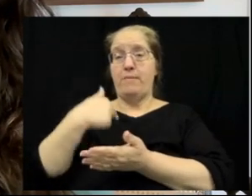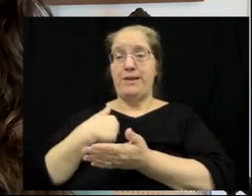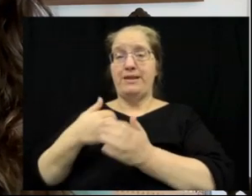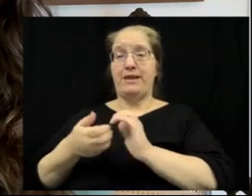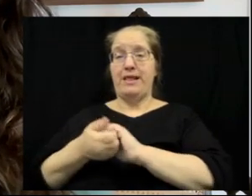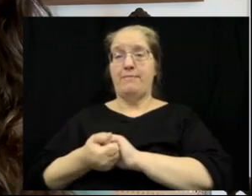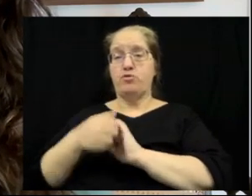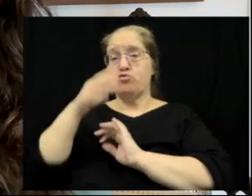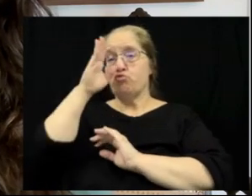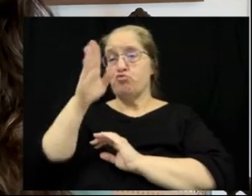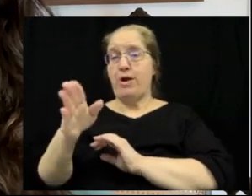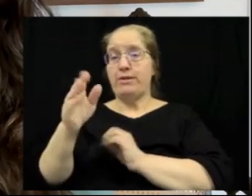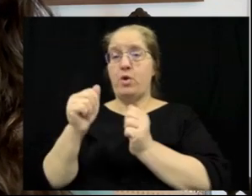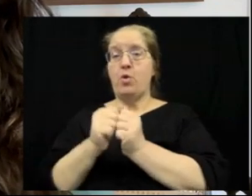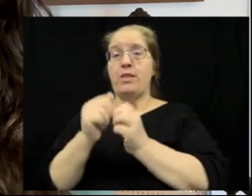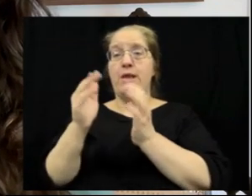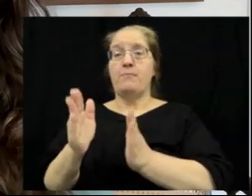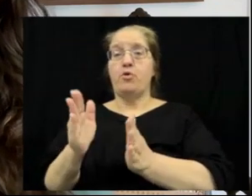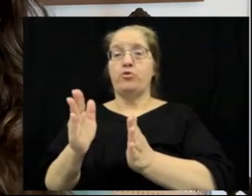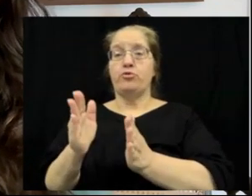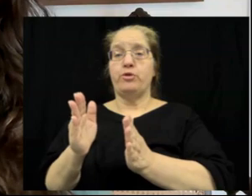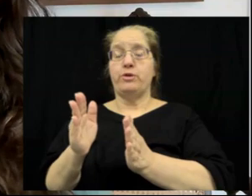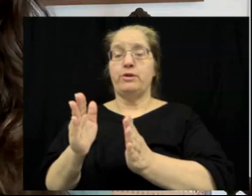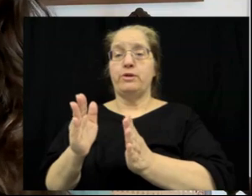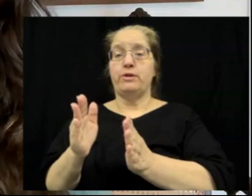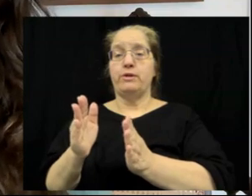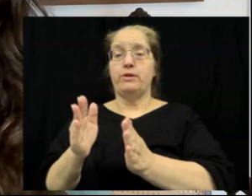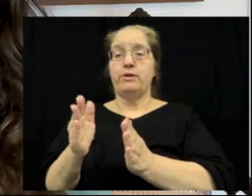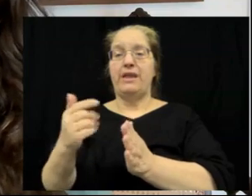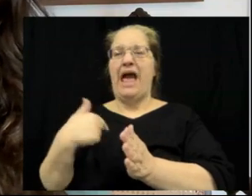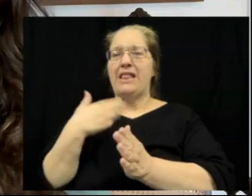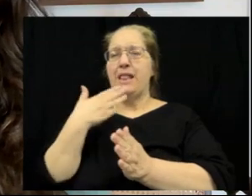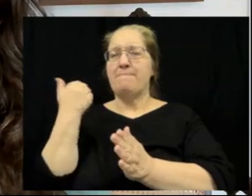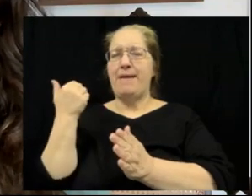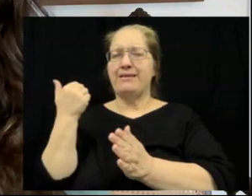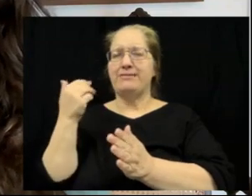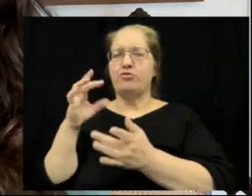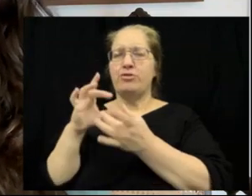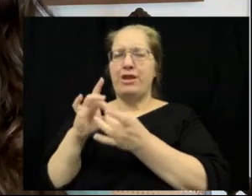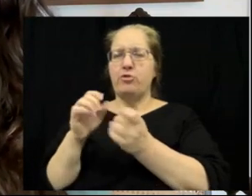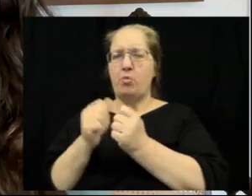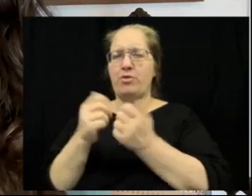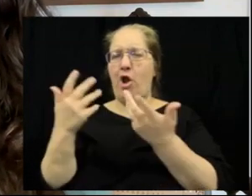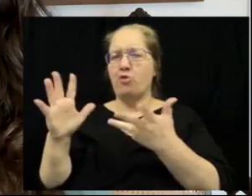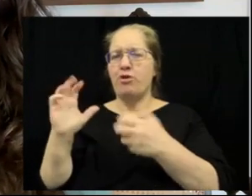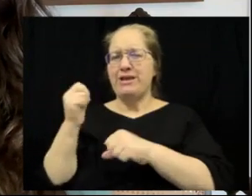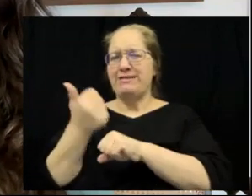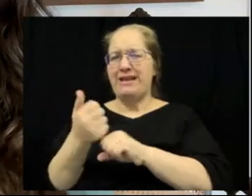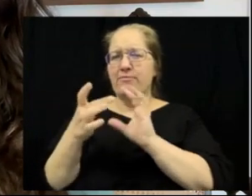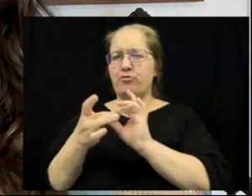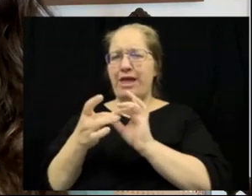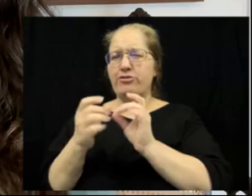collaborate directly with the person at the school that I had the best relationship with, or I had already established a relationship